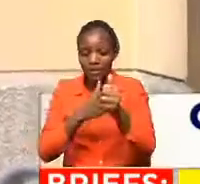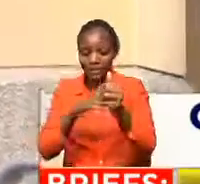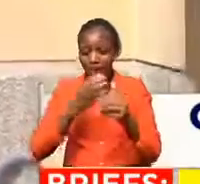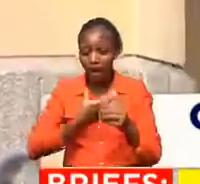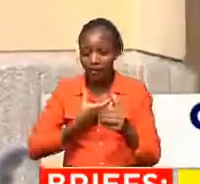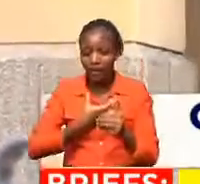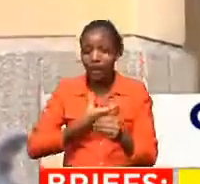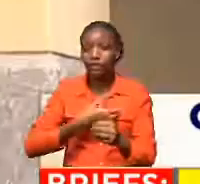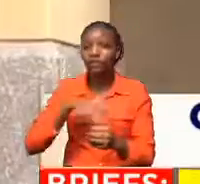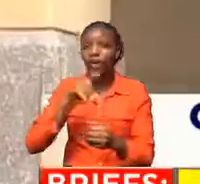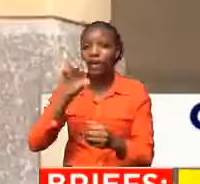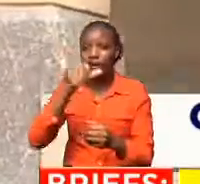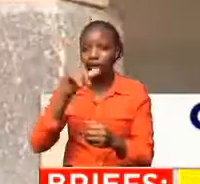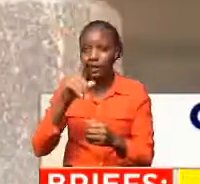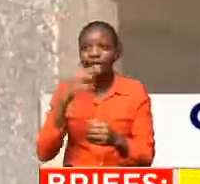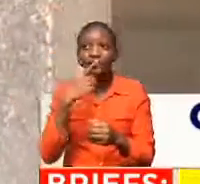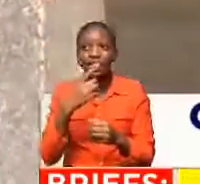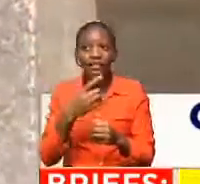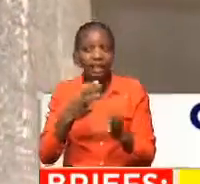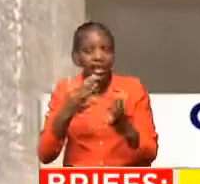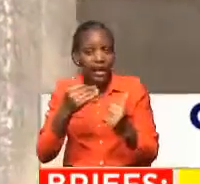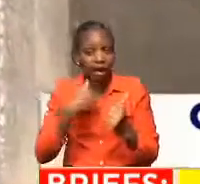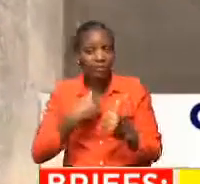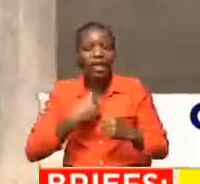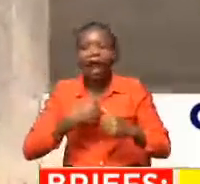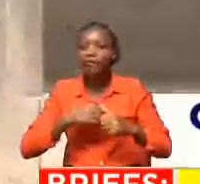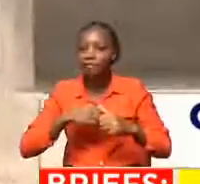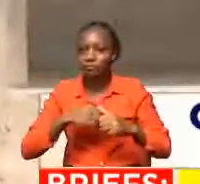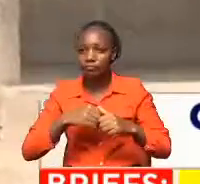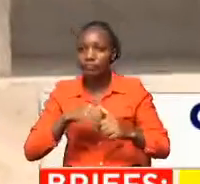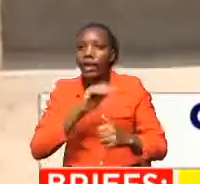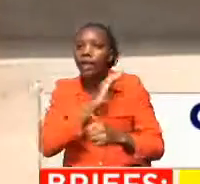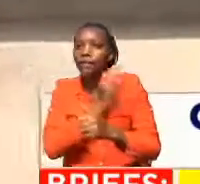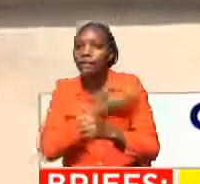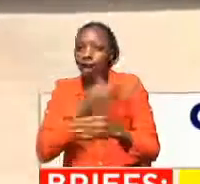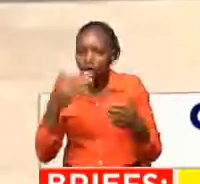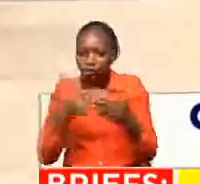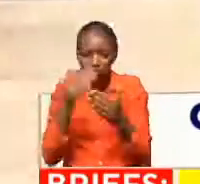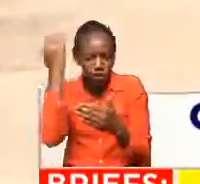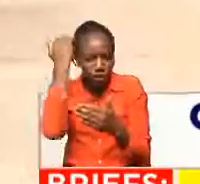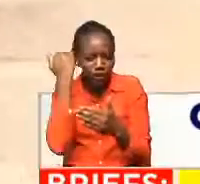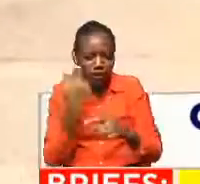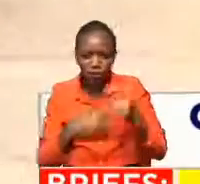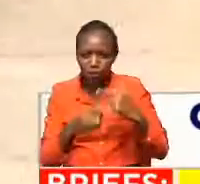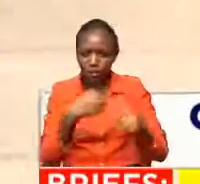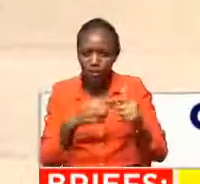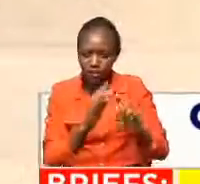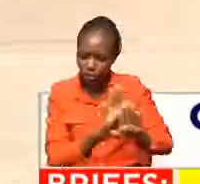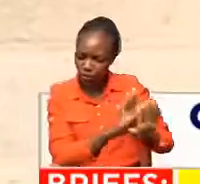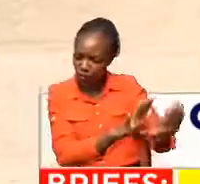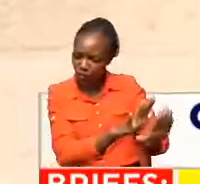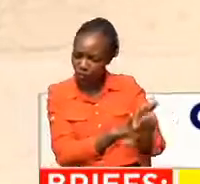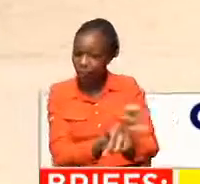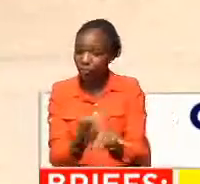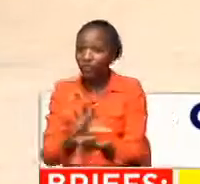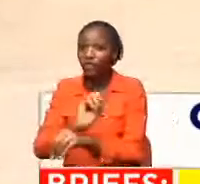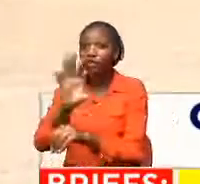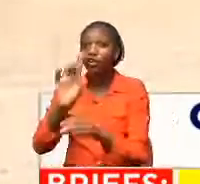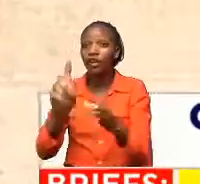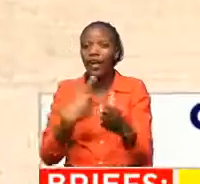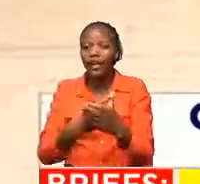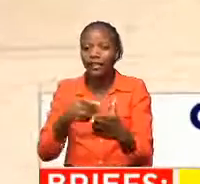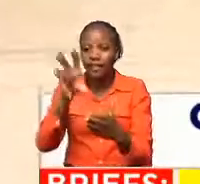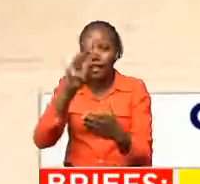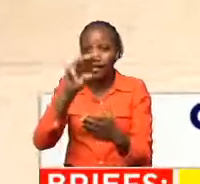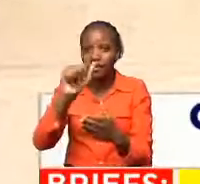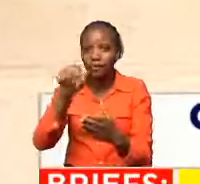NCAJ, says they have resolved to suspend court sessions to avert further spread of the highly contagious virus. Maraga says open court